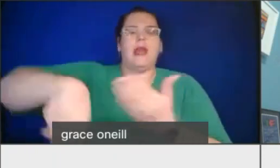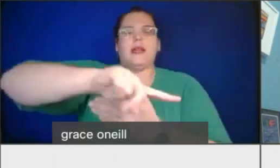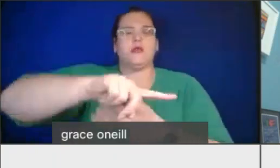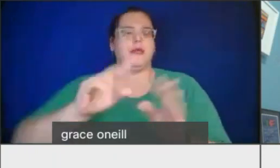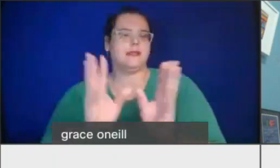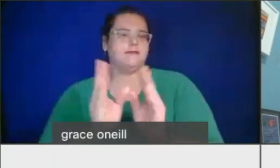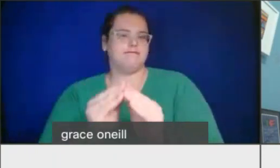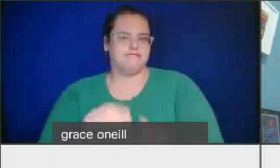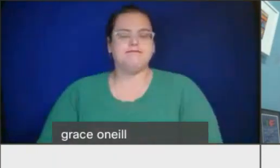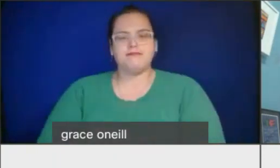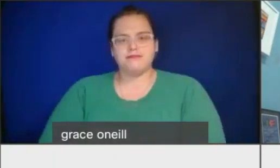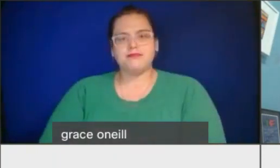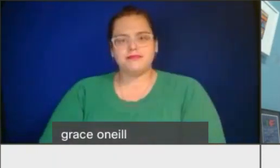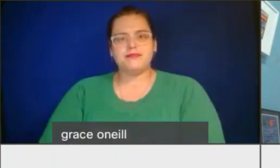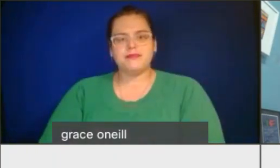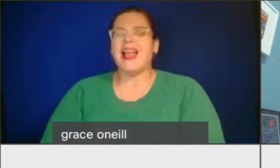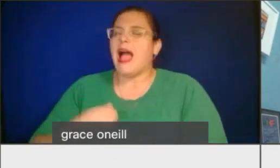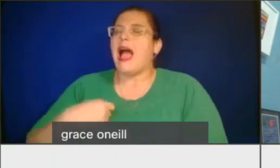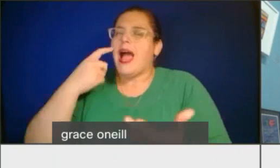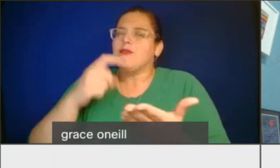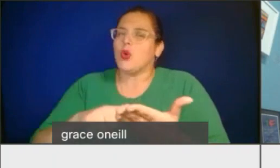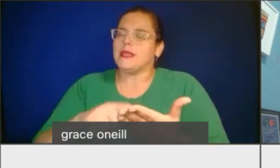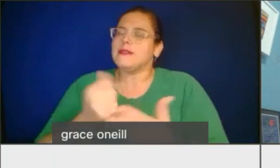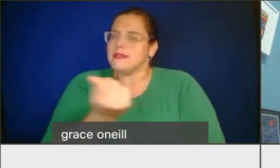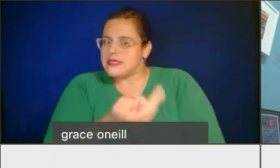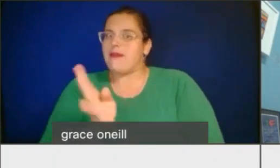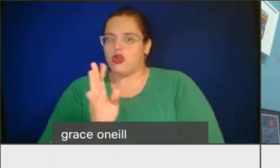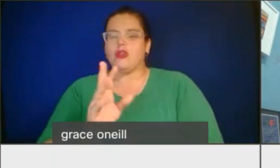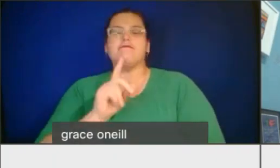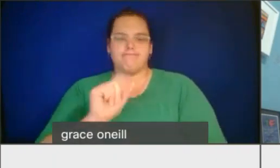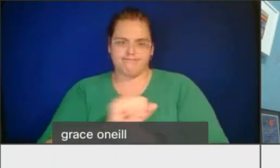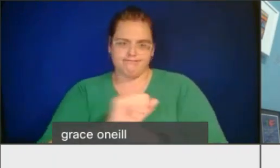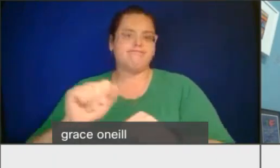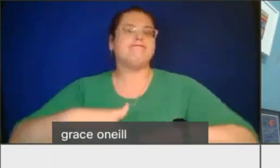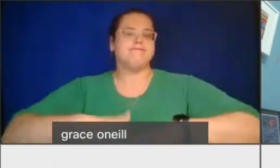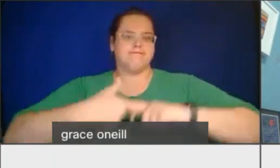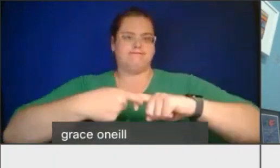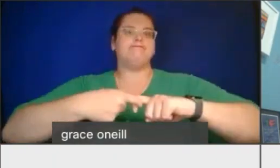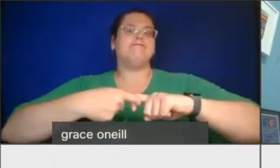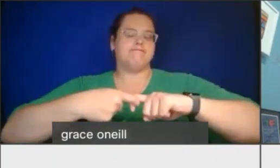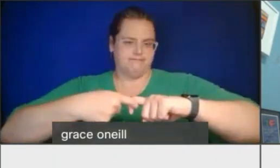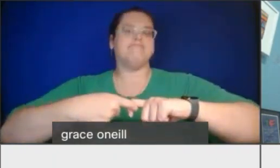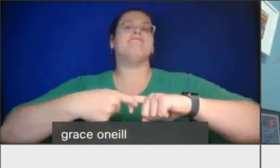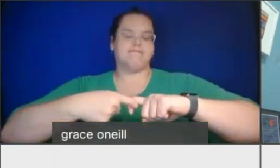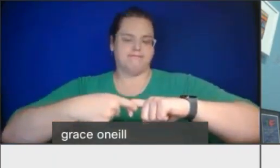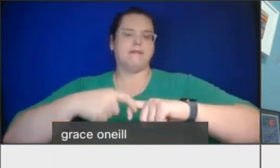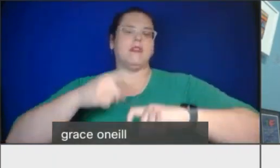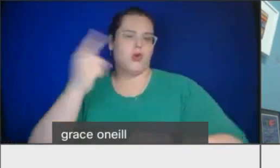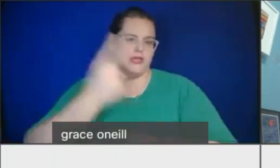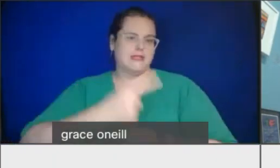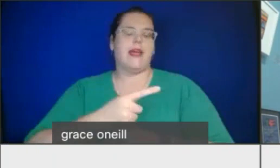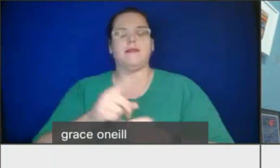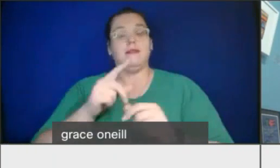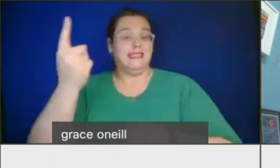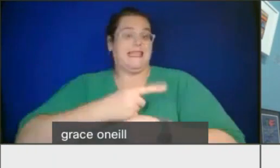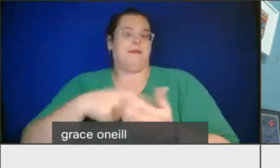There has certainly been a pause by several providers on providing on maintaining their